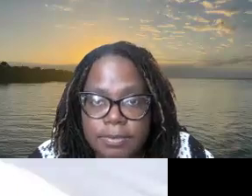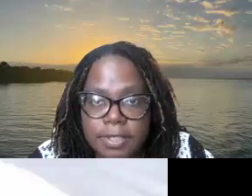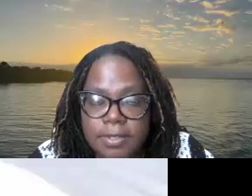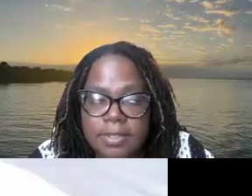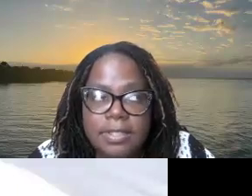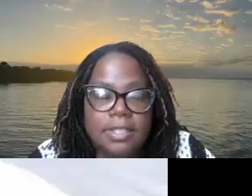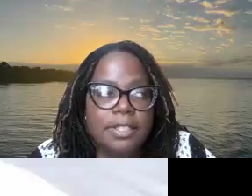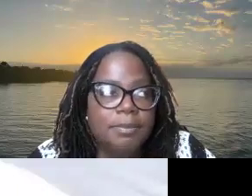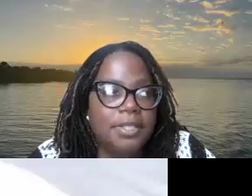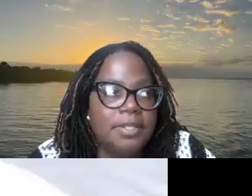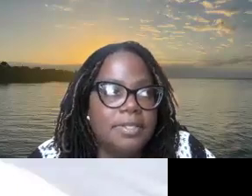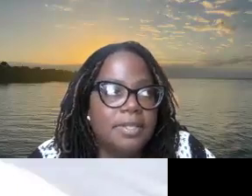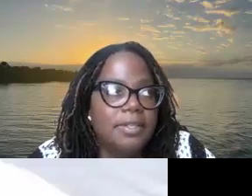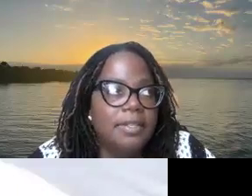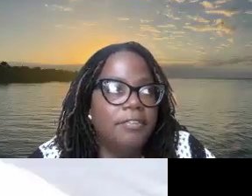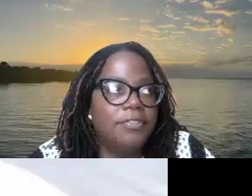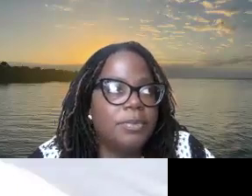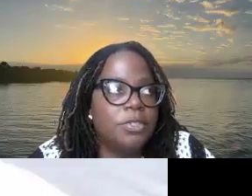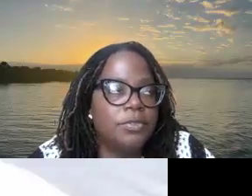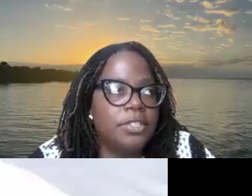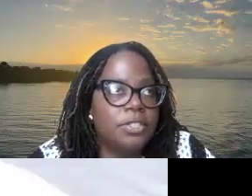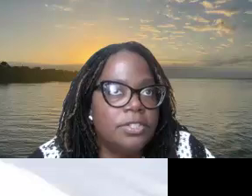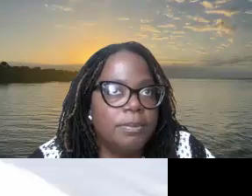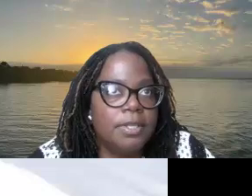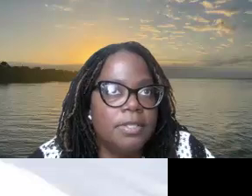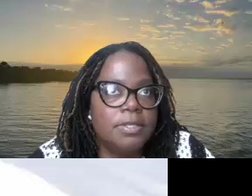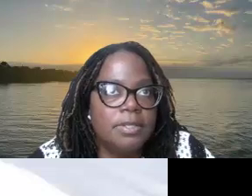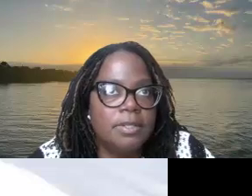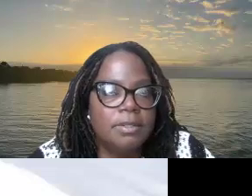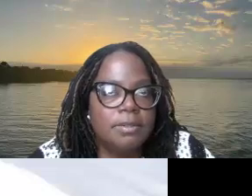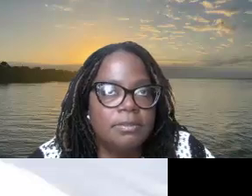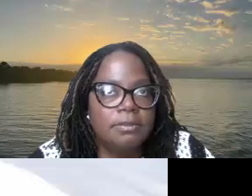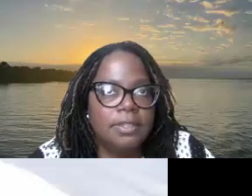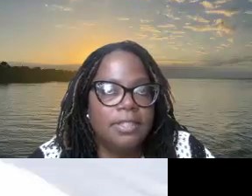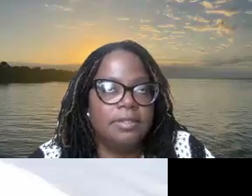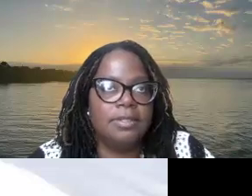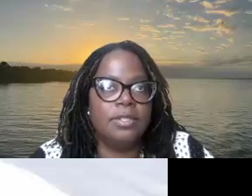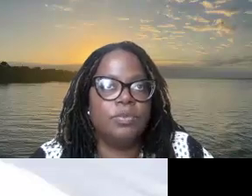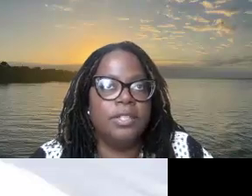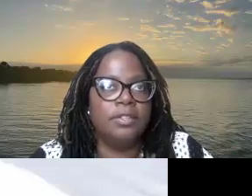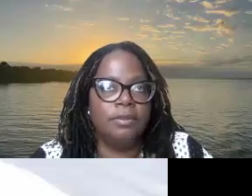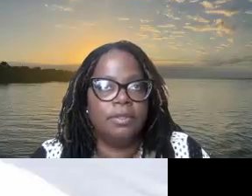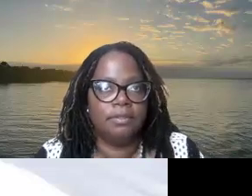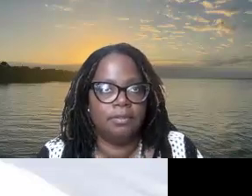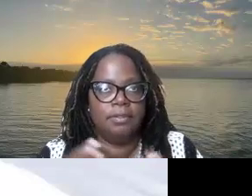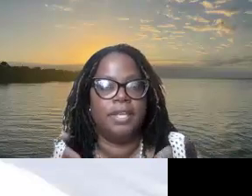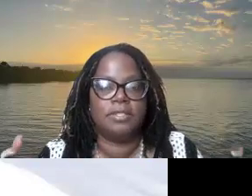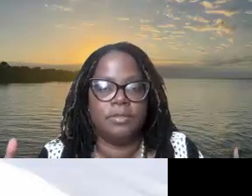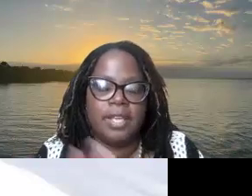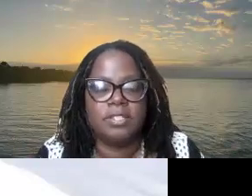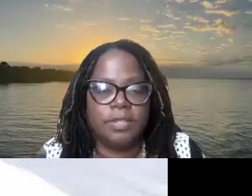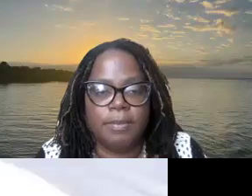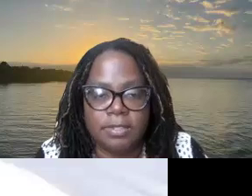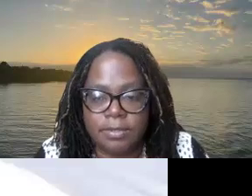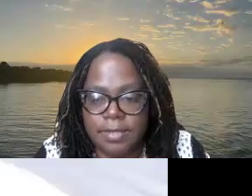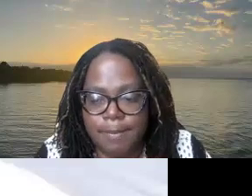law enforcement? Because if someone's relationship is this week, the